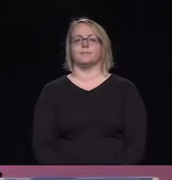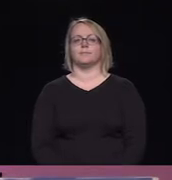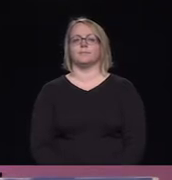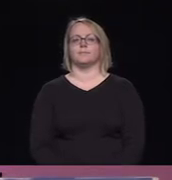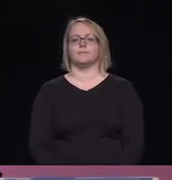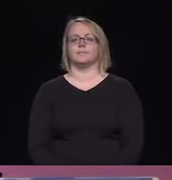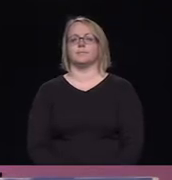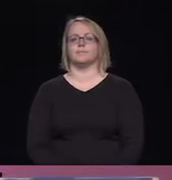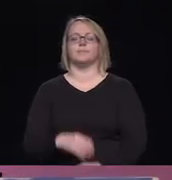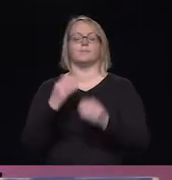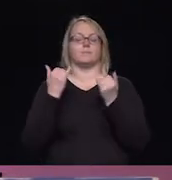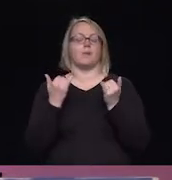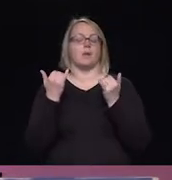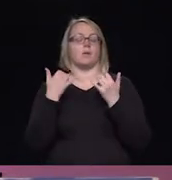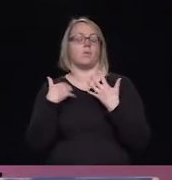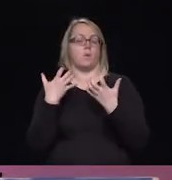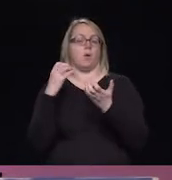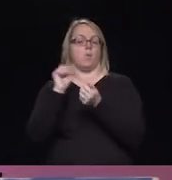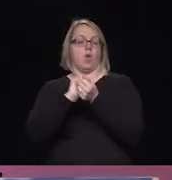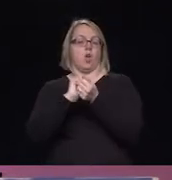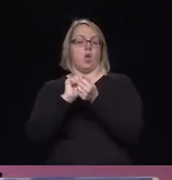stomp the bottom of the cup.